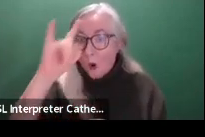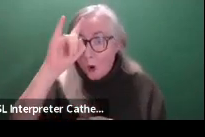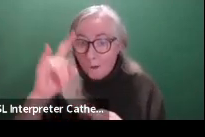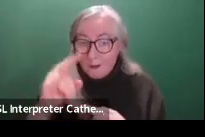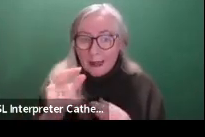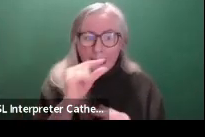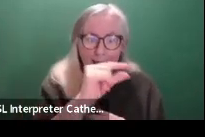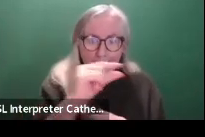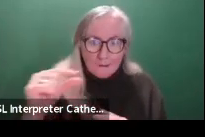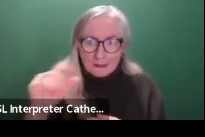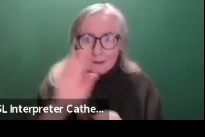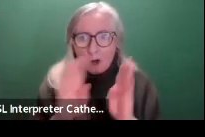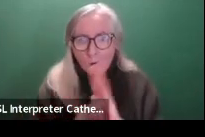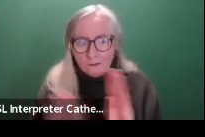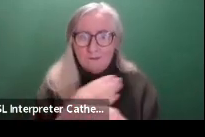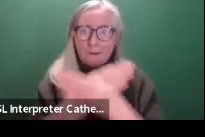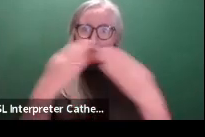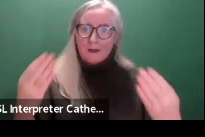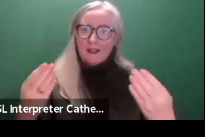up to big bits.